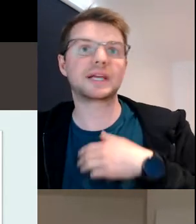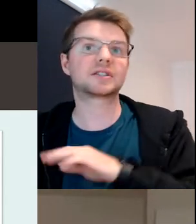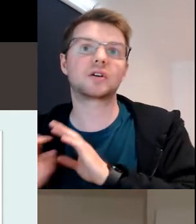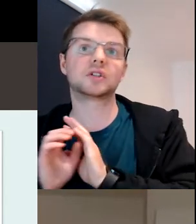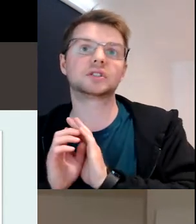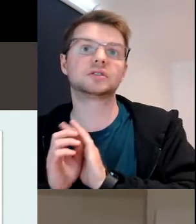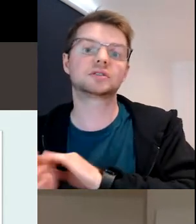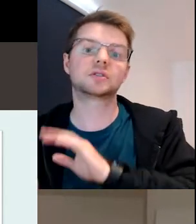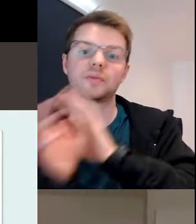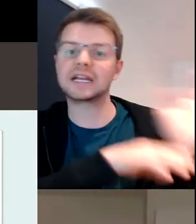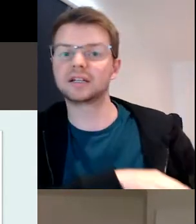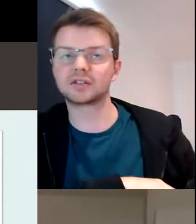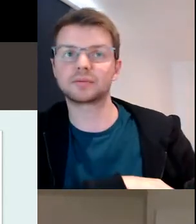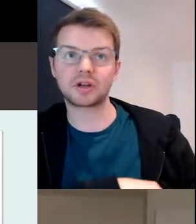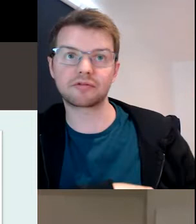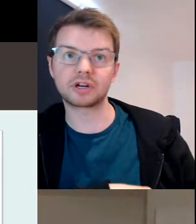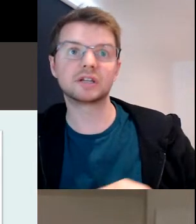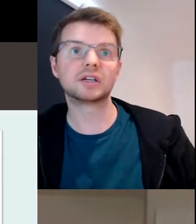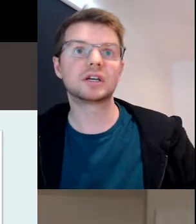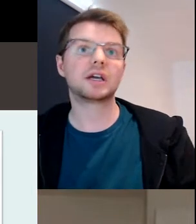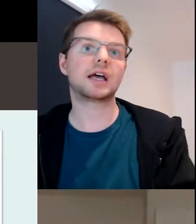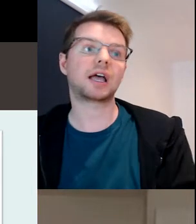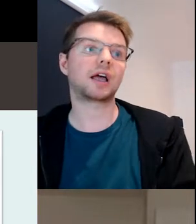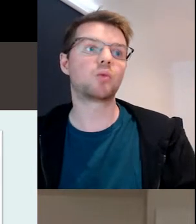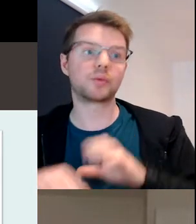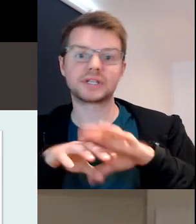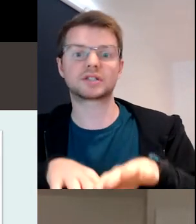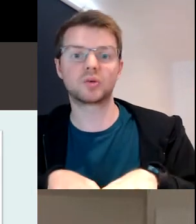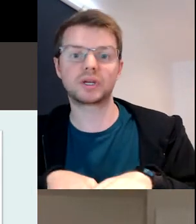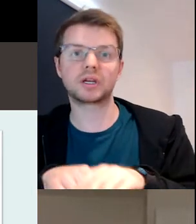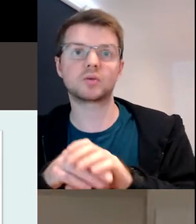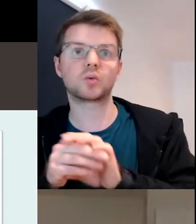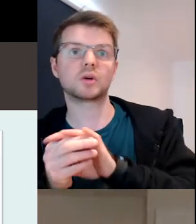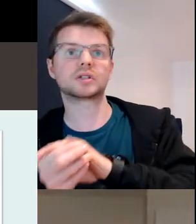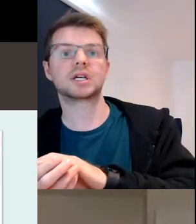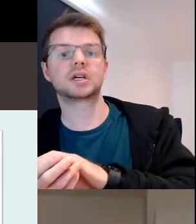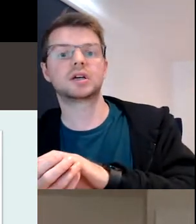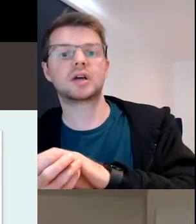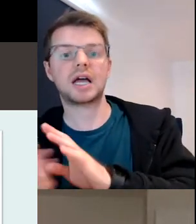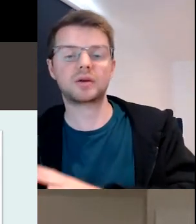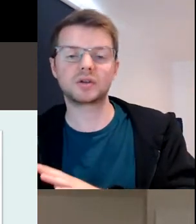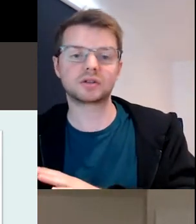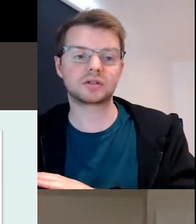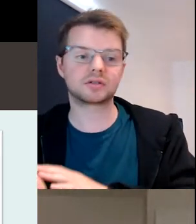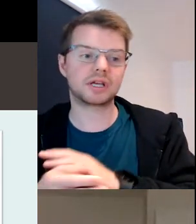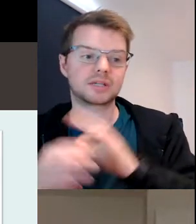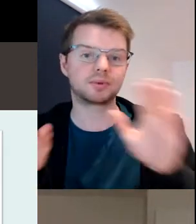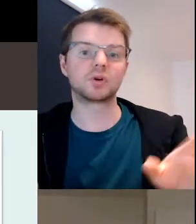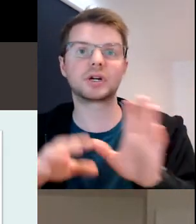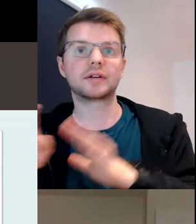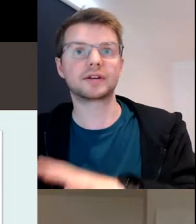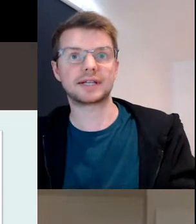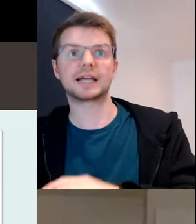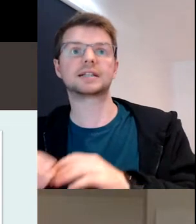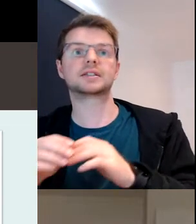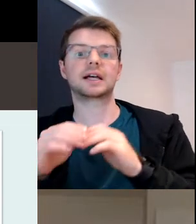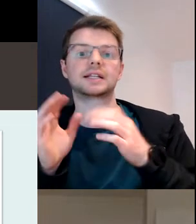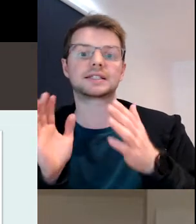It's kind of based on some of our key learnings from discovery, and what was in scope here was how users explore